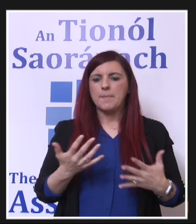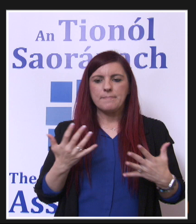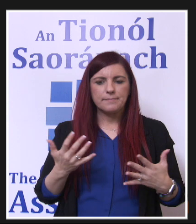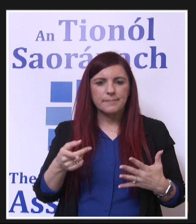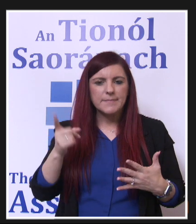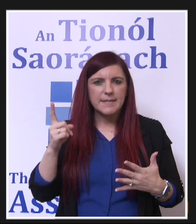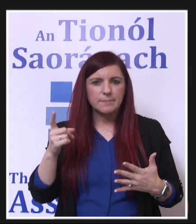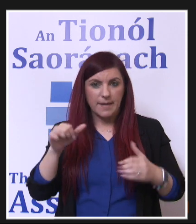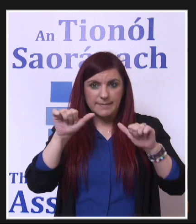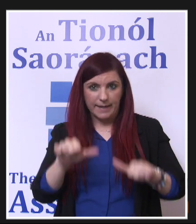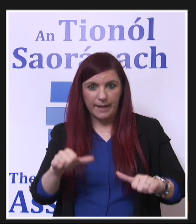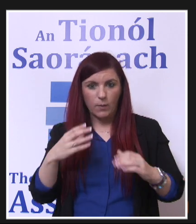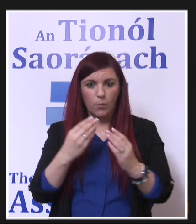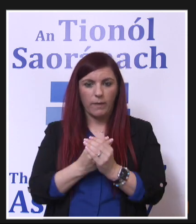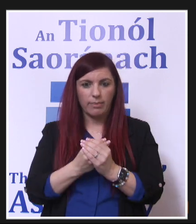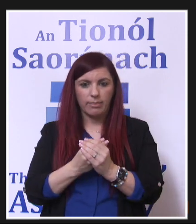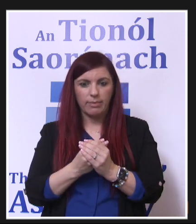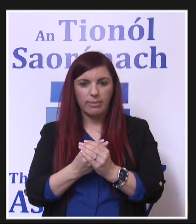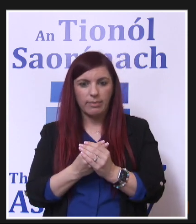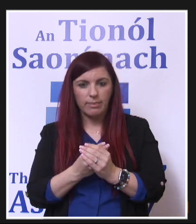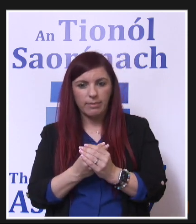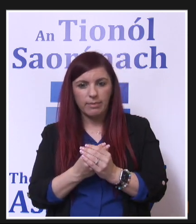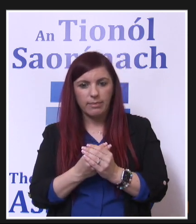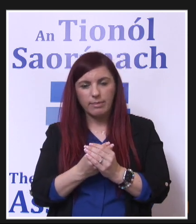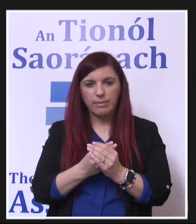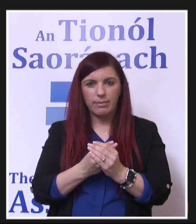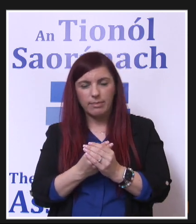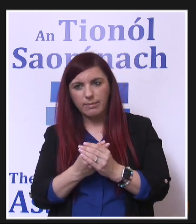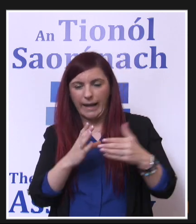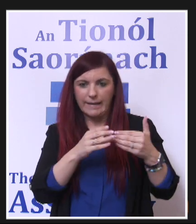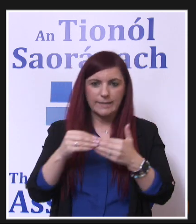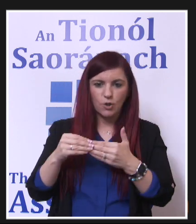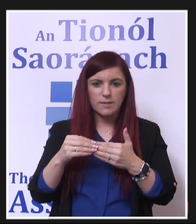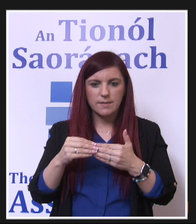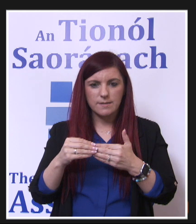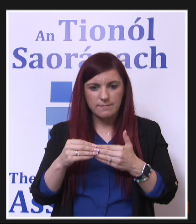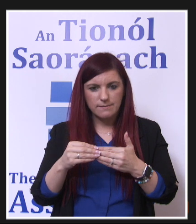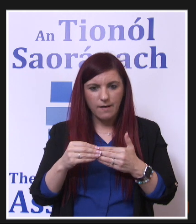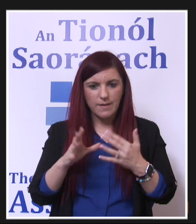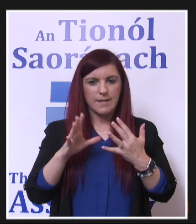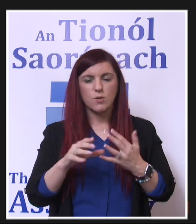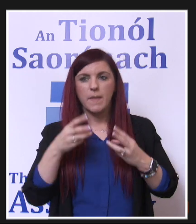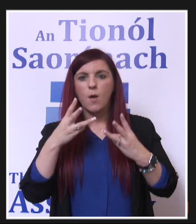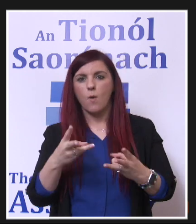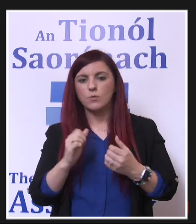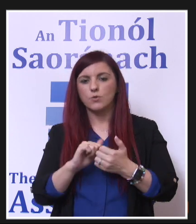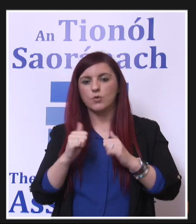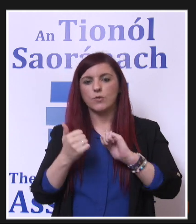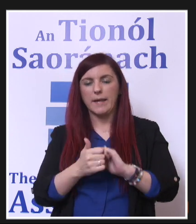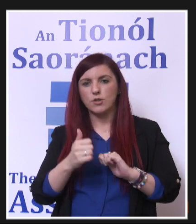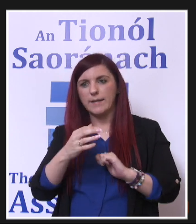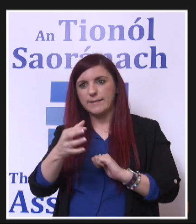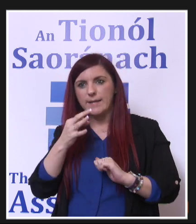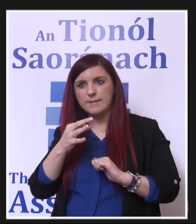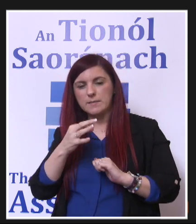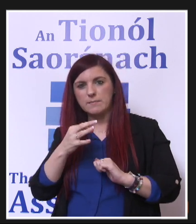did a deal with the 10 leaders then. The 10 leaders of Greater Manchester wanted to re-regulate the buses, put them back under public control.